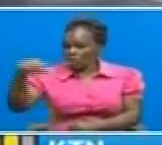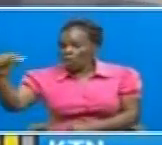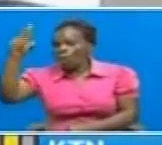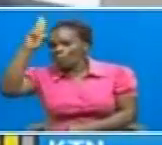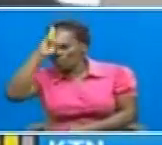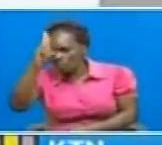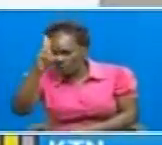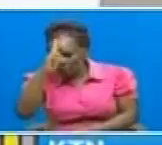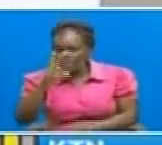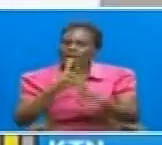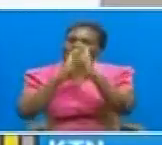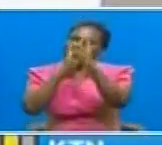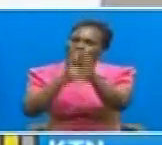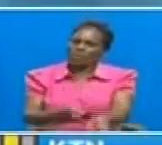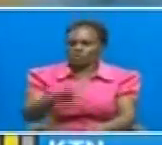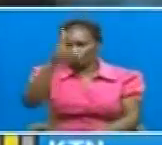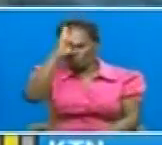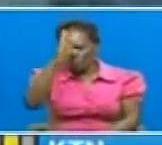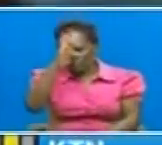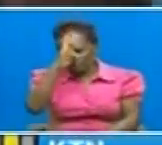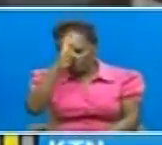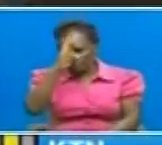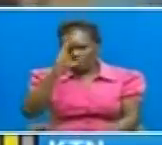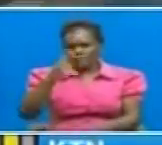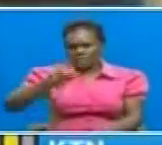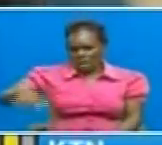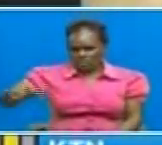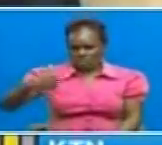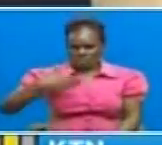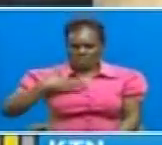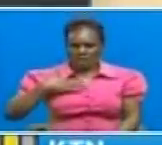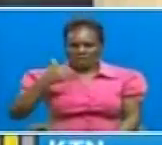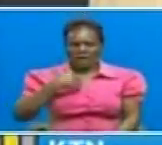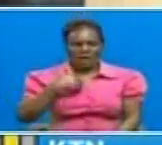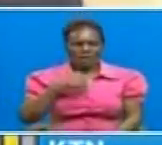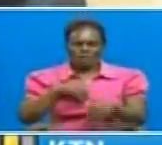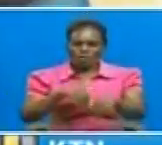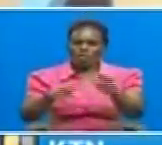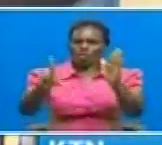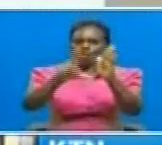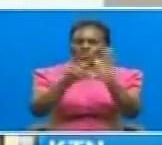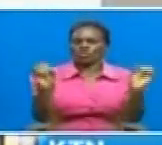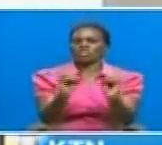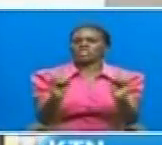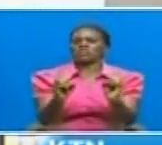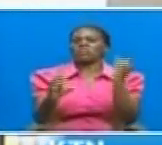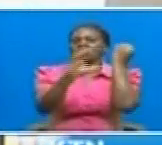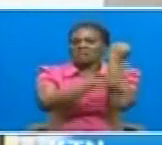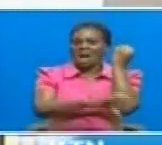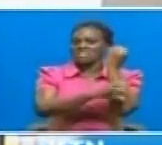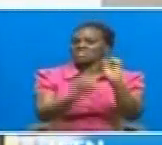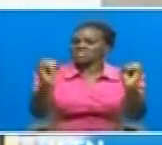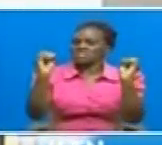police. Go and report to the police. My country that does not respect the rule of law is not a country at